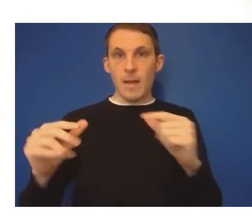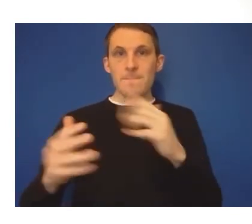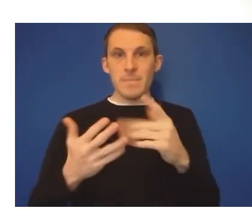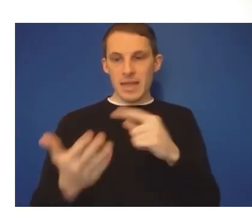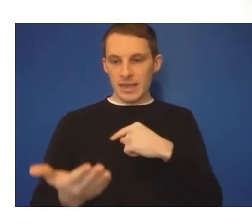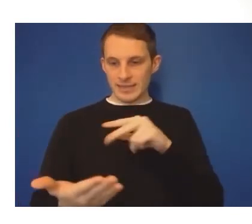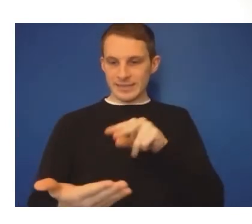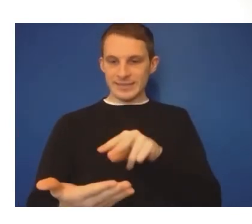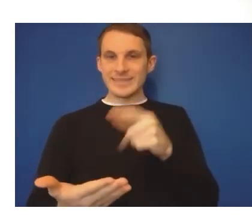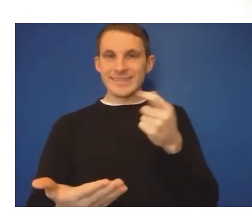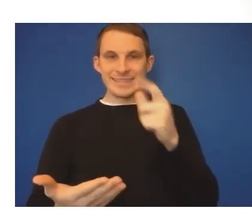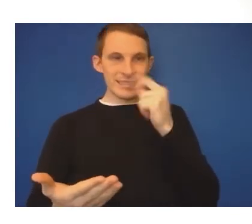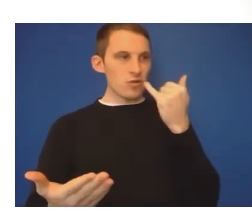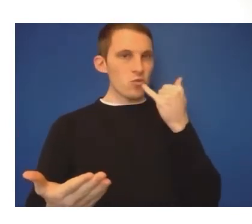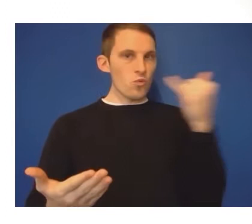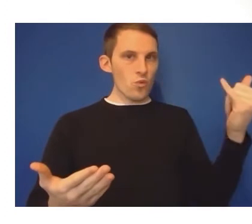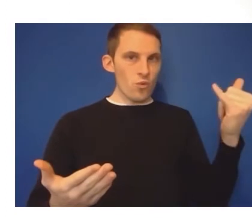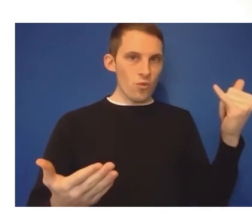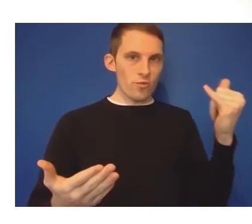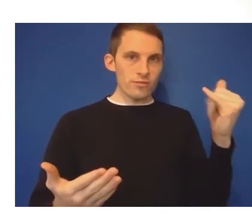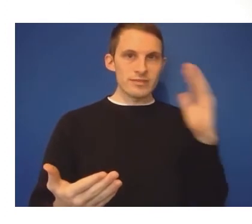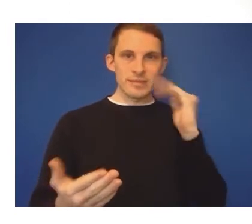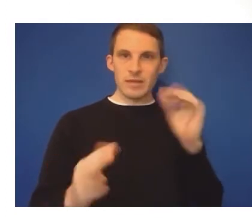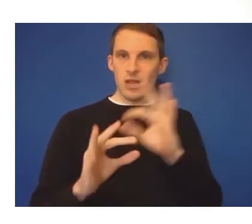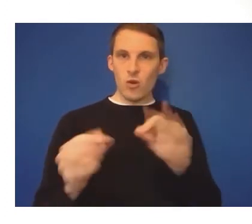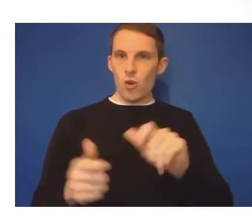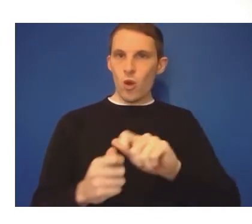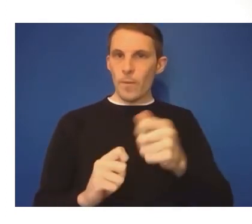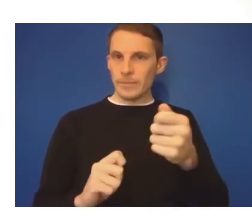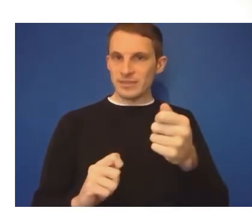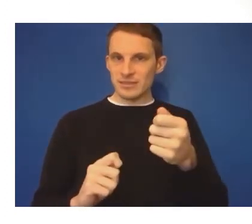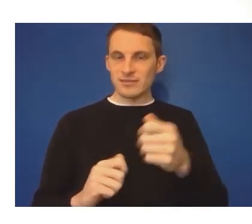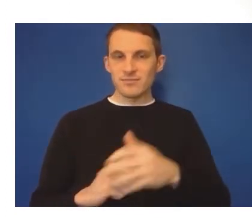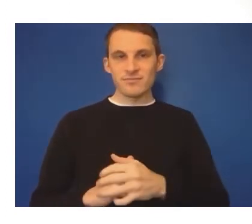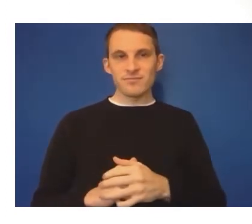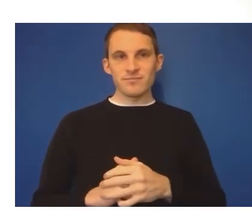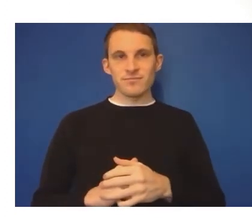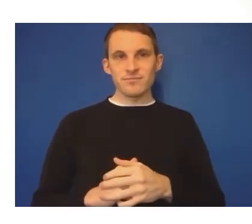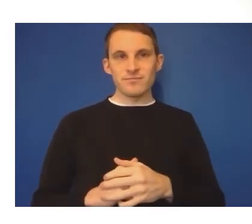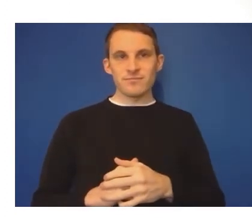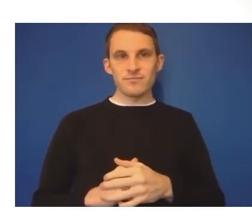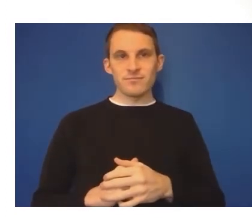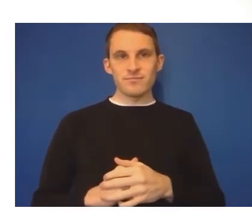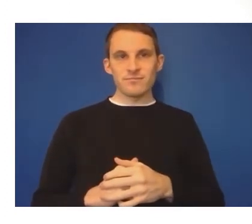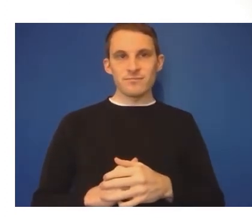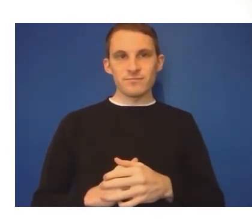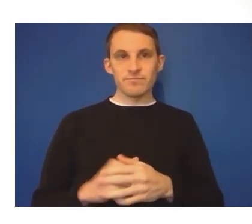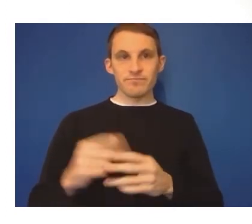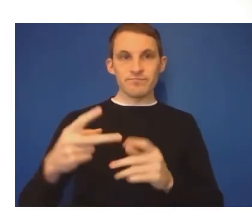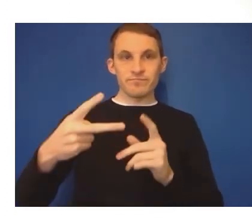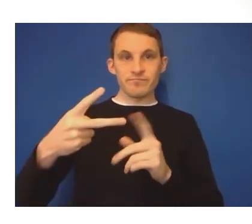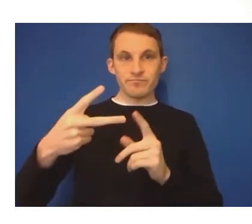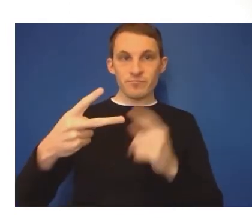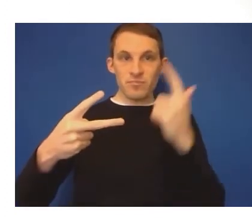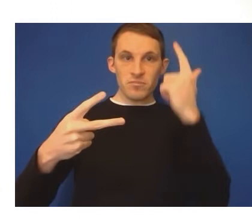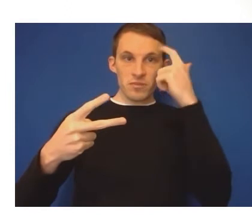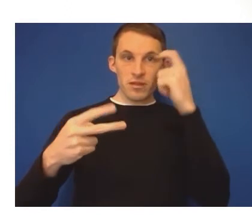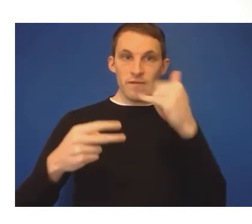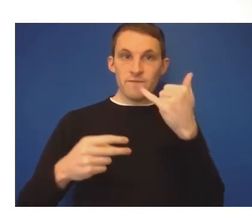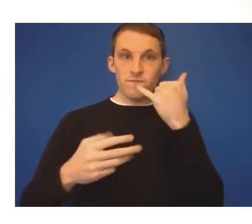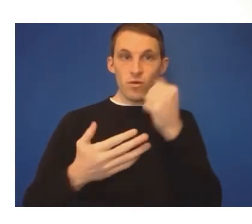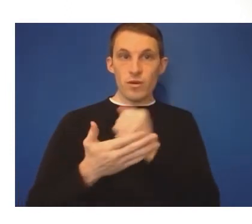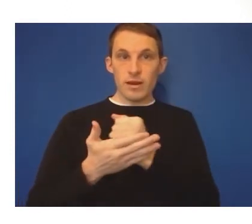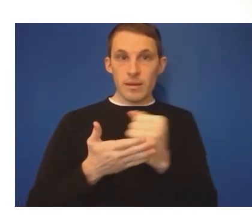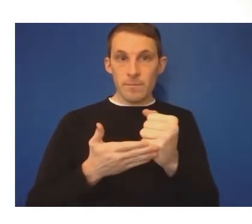not opening your mail. And then following on from that, the idea that the phone number should go directly to people who've been trained to